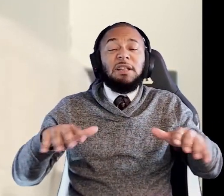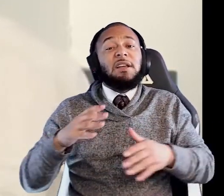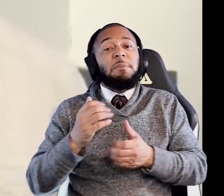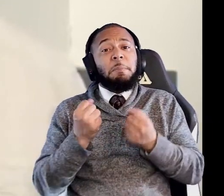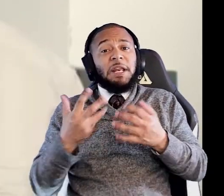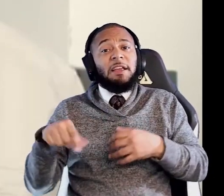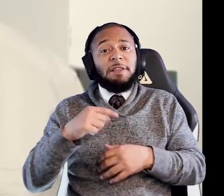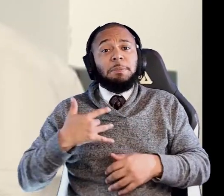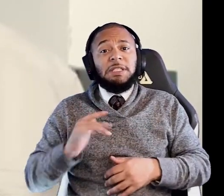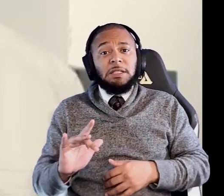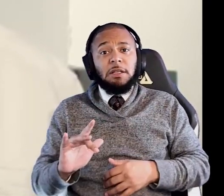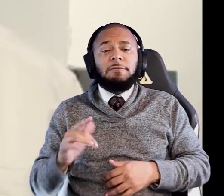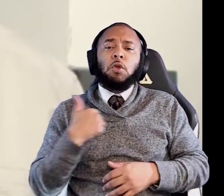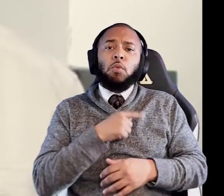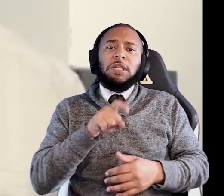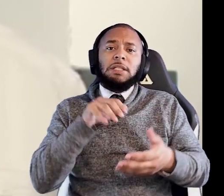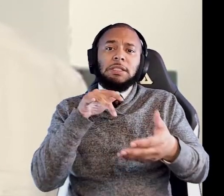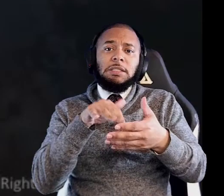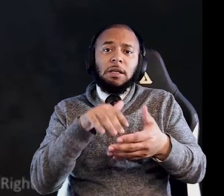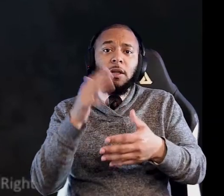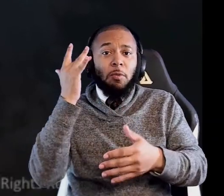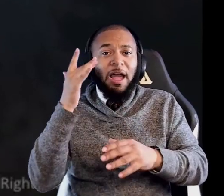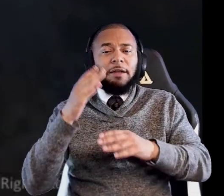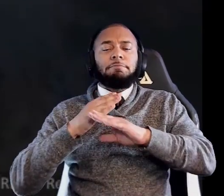these in order to protect them for the future.